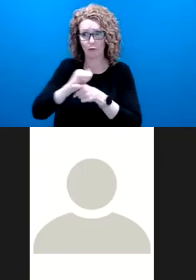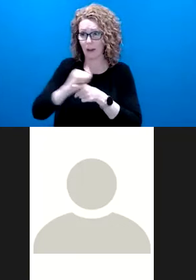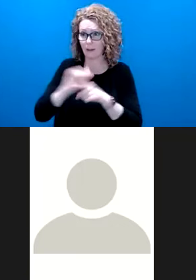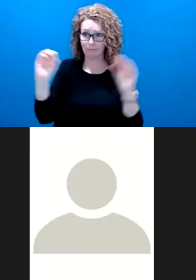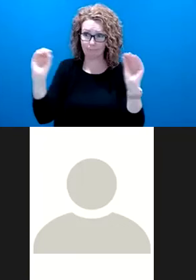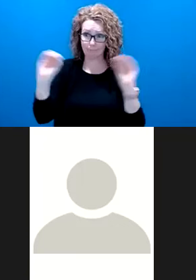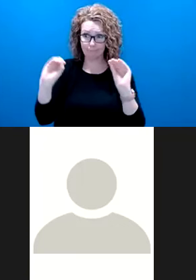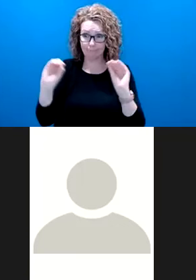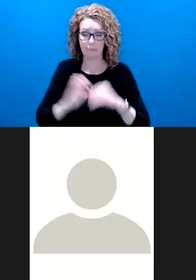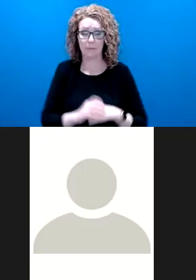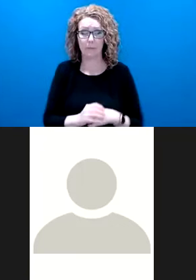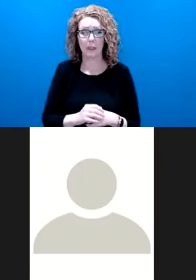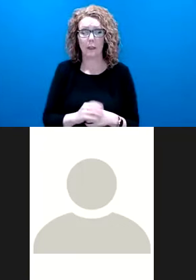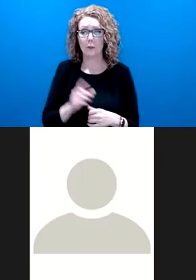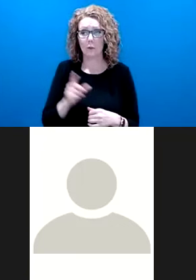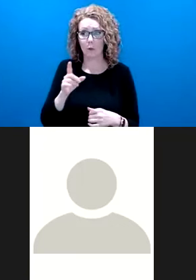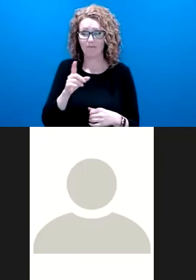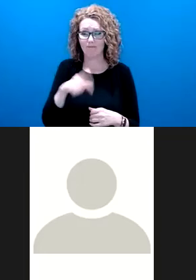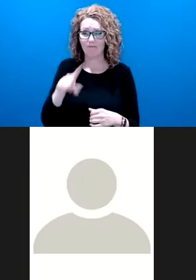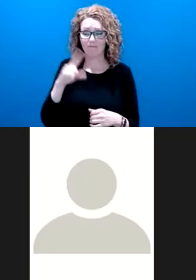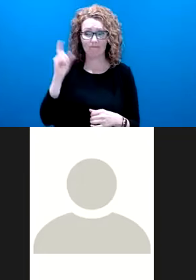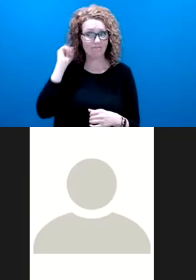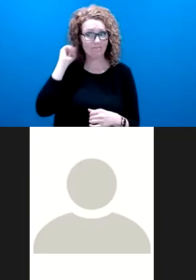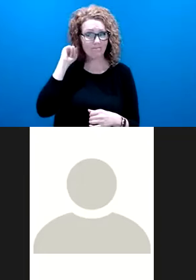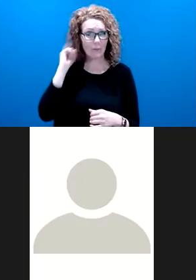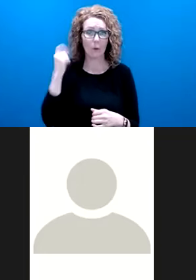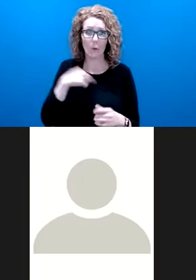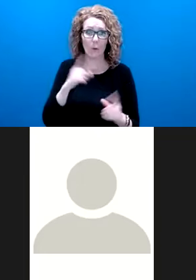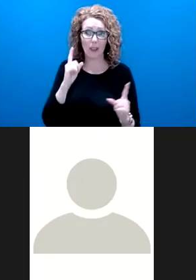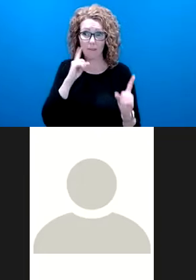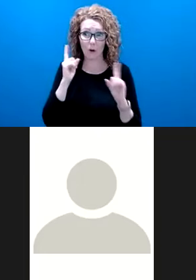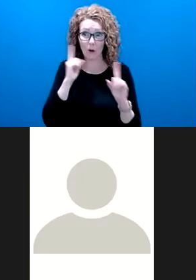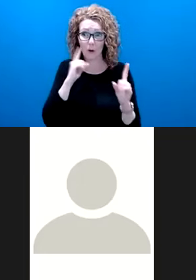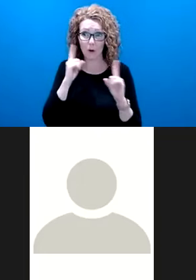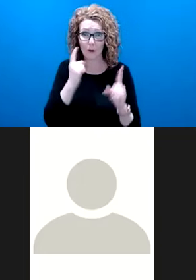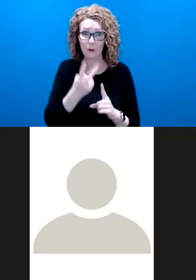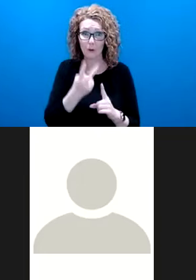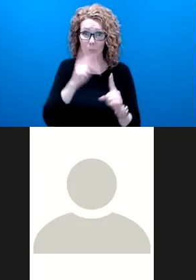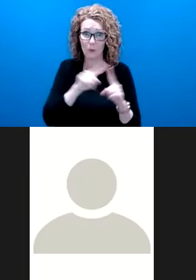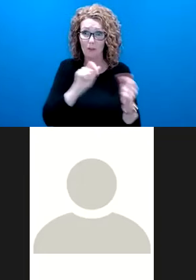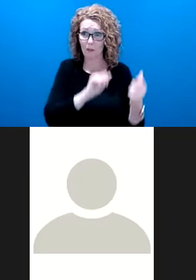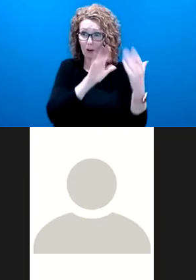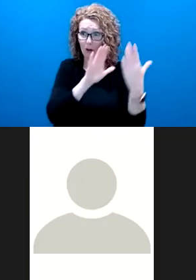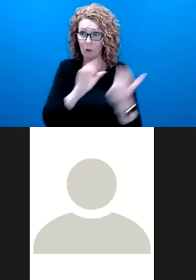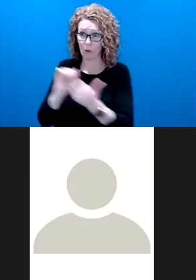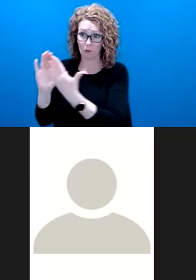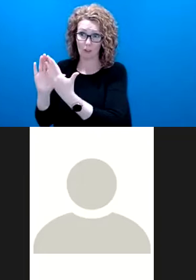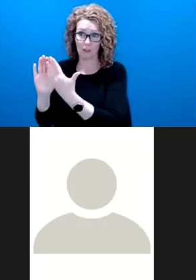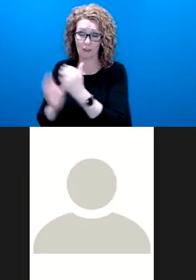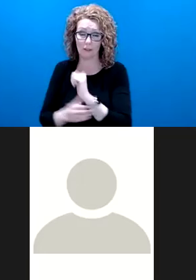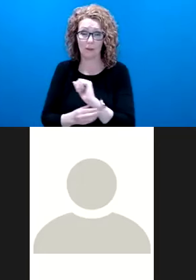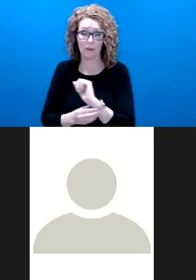just to keep it in mind, there's been talk about two different ways in which we can address this.